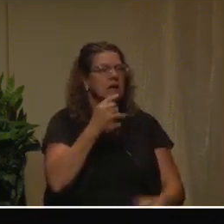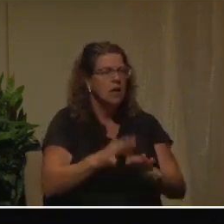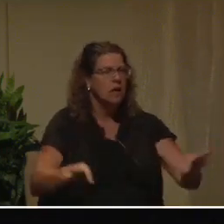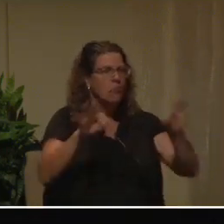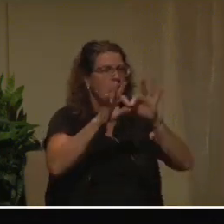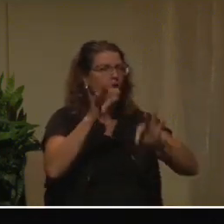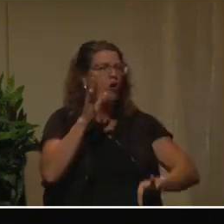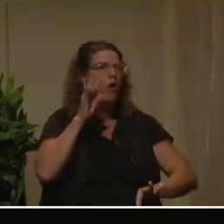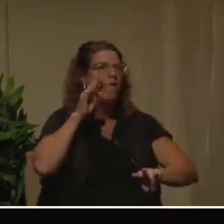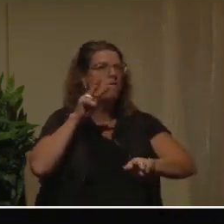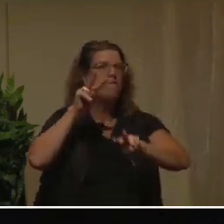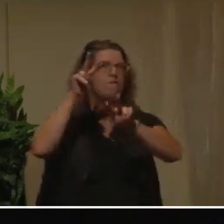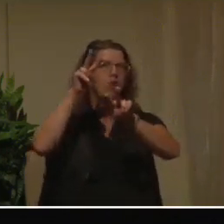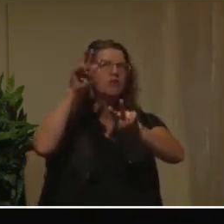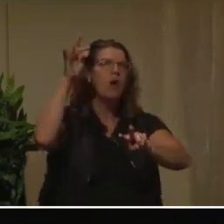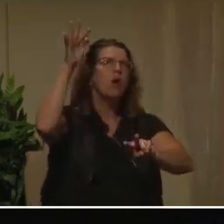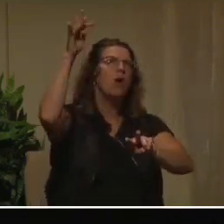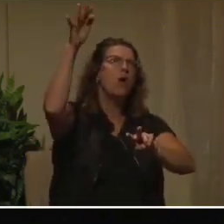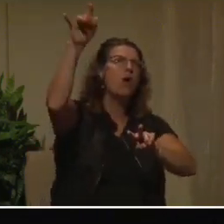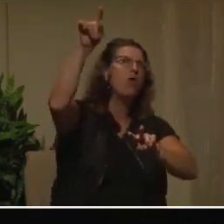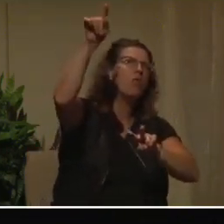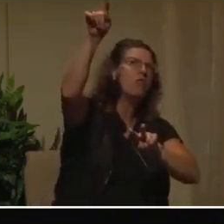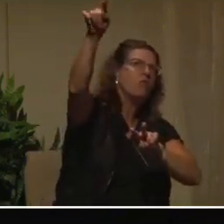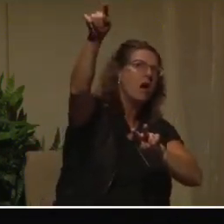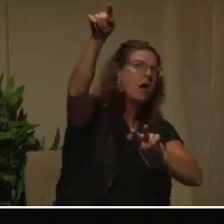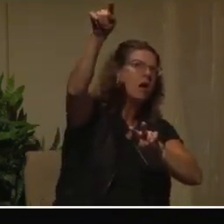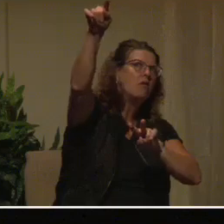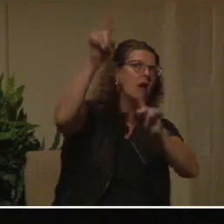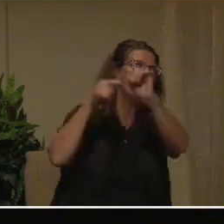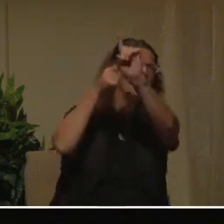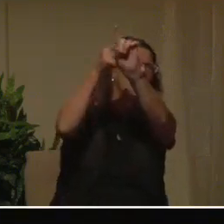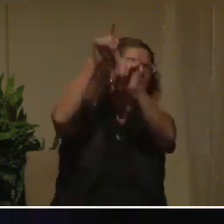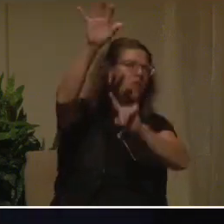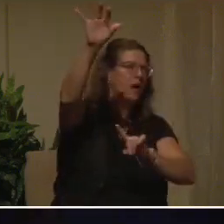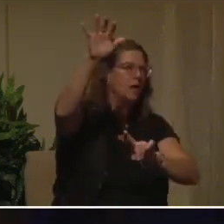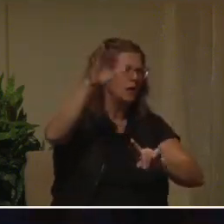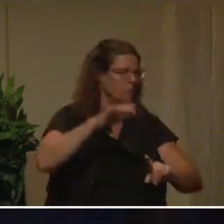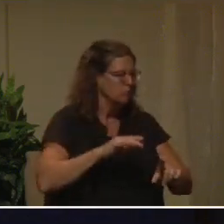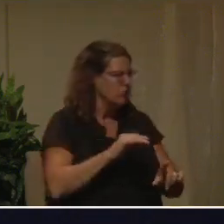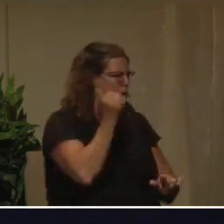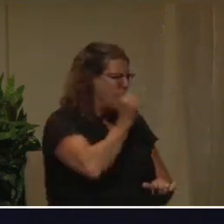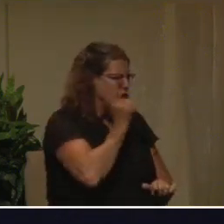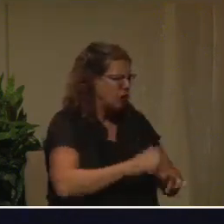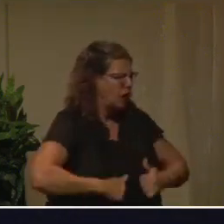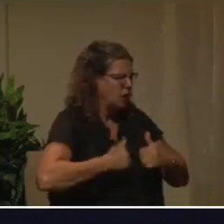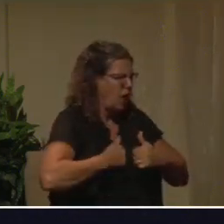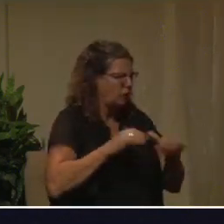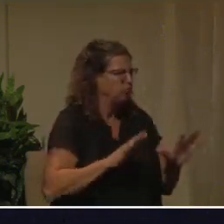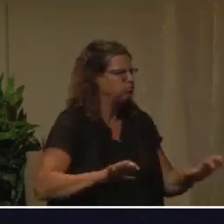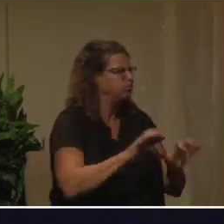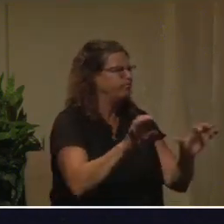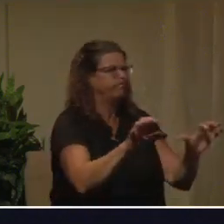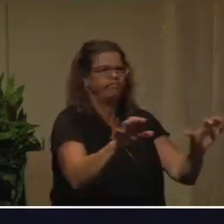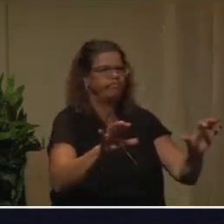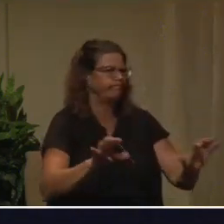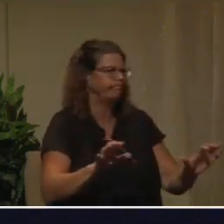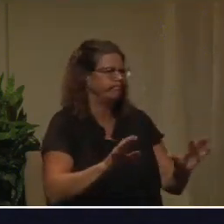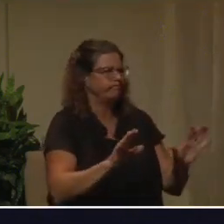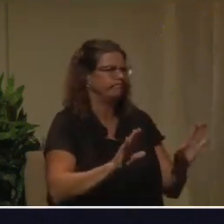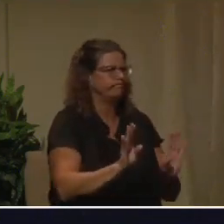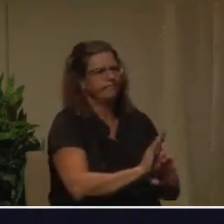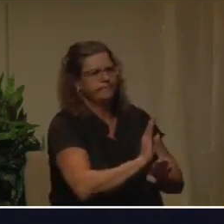first of all here, we've got to do our daily life, but we have to keep our focus on what is coming, because what is coming